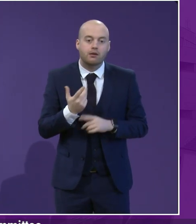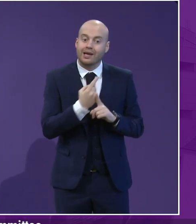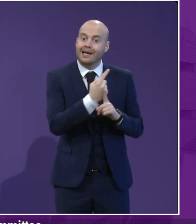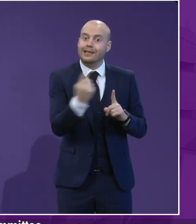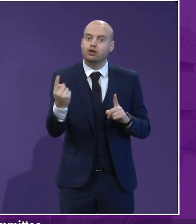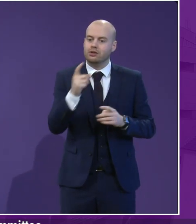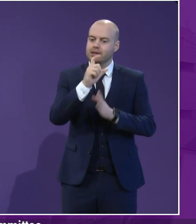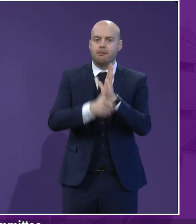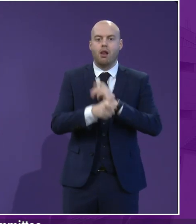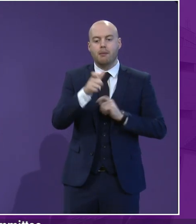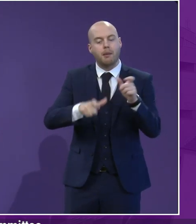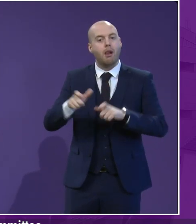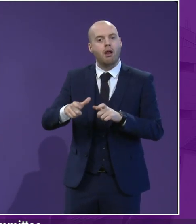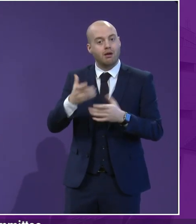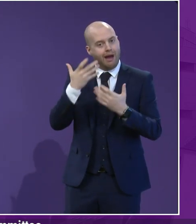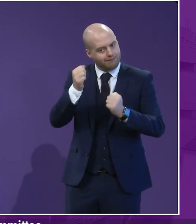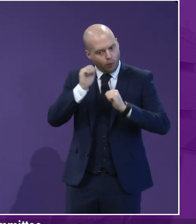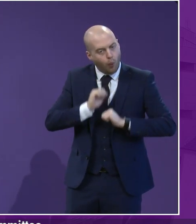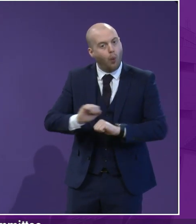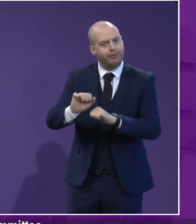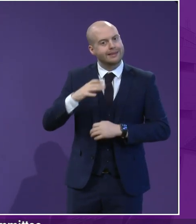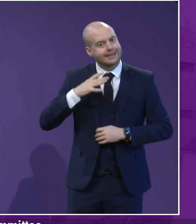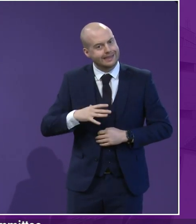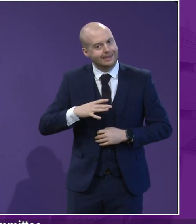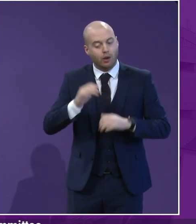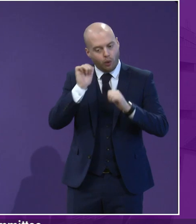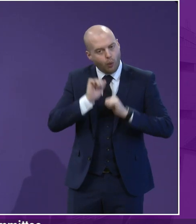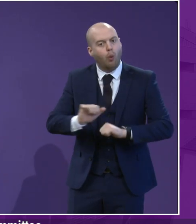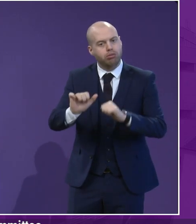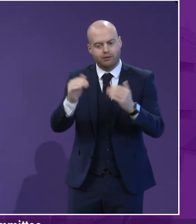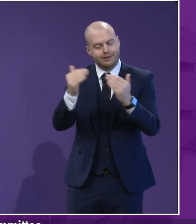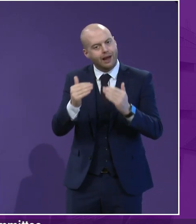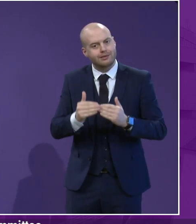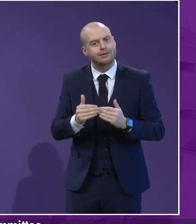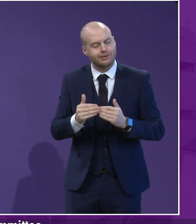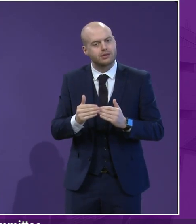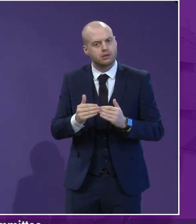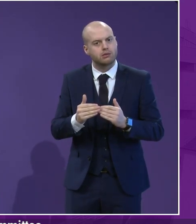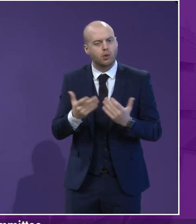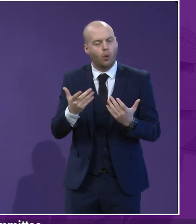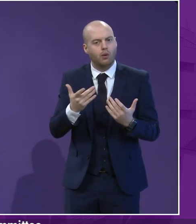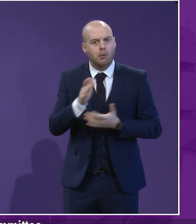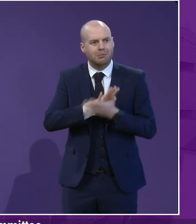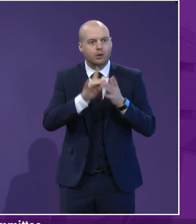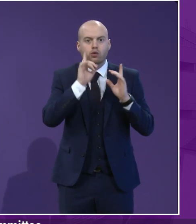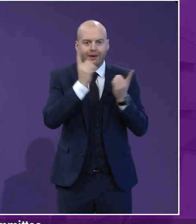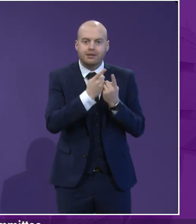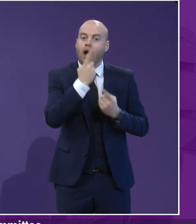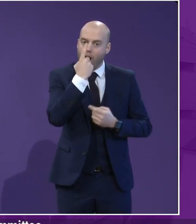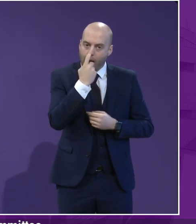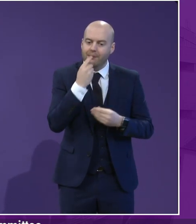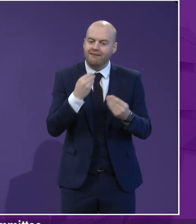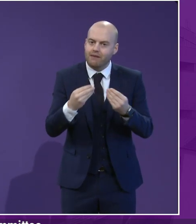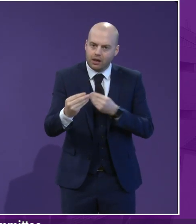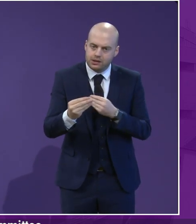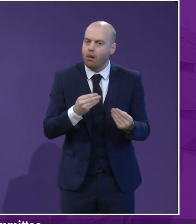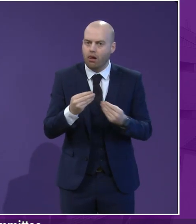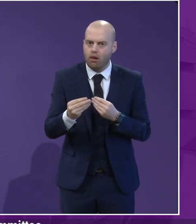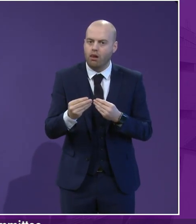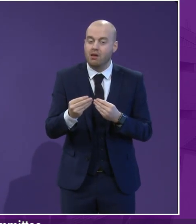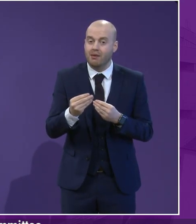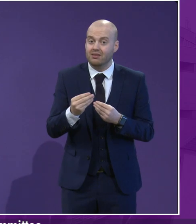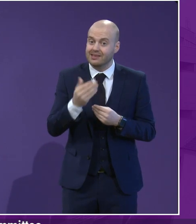But there's the capacity to do it, but how flexible it is not always meeting the needs of everybody. Everybody has such